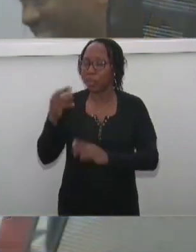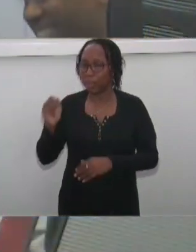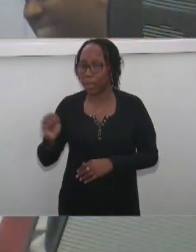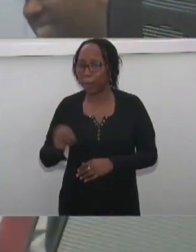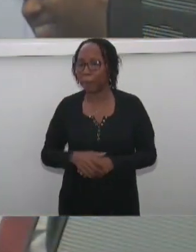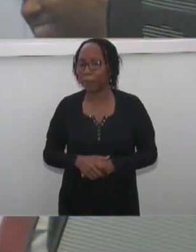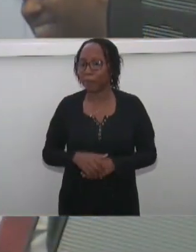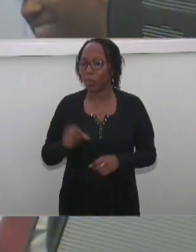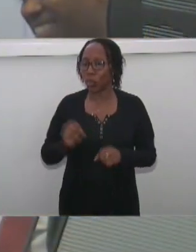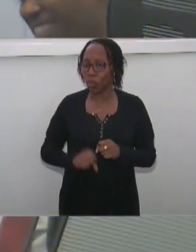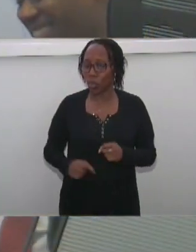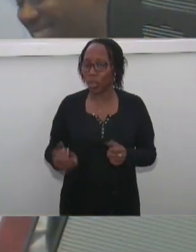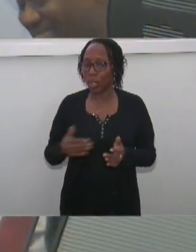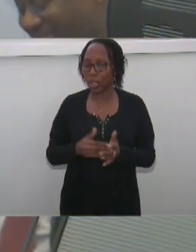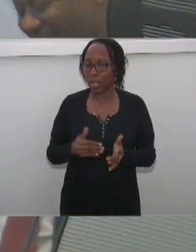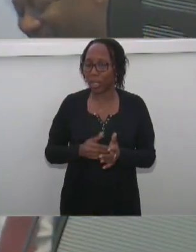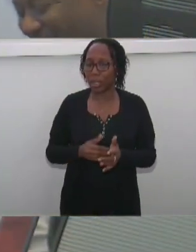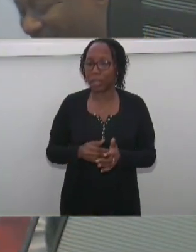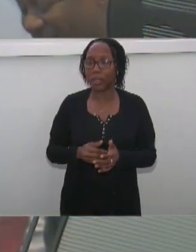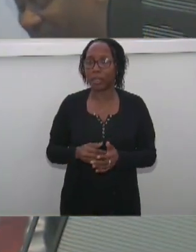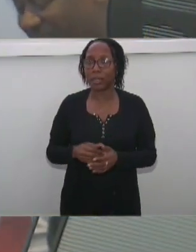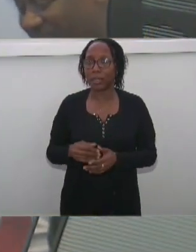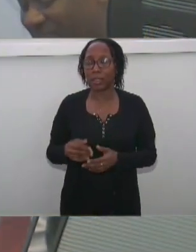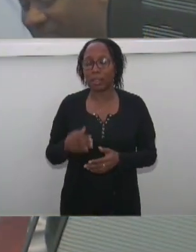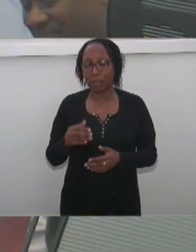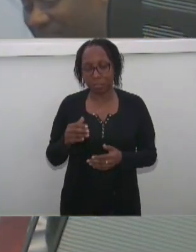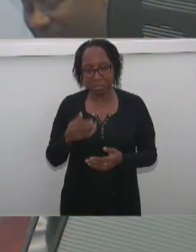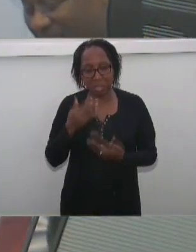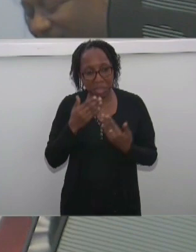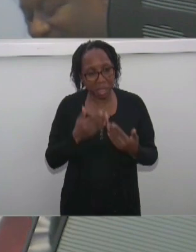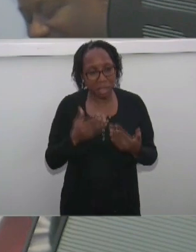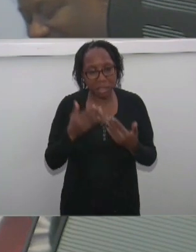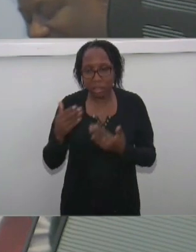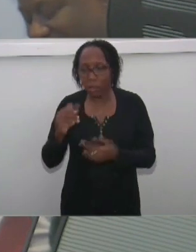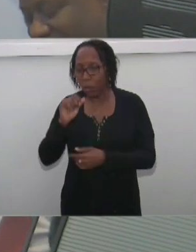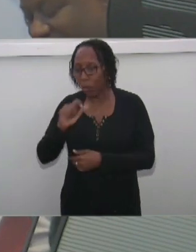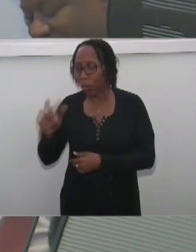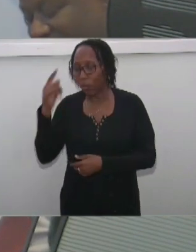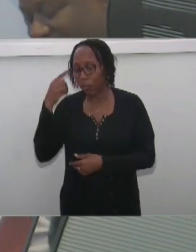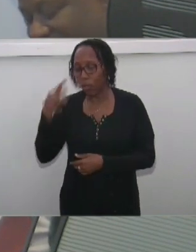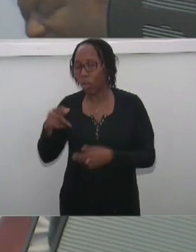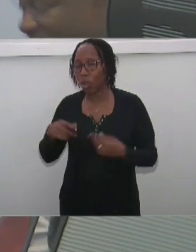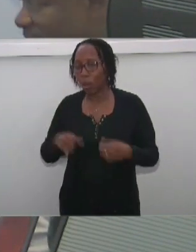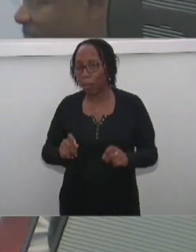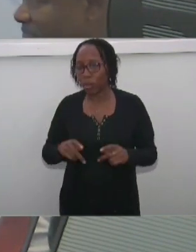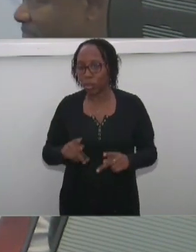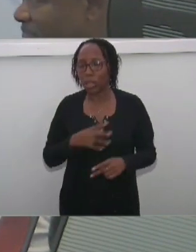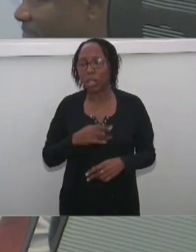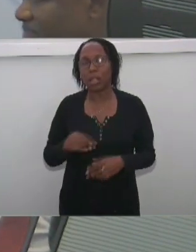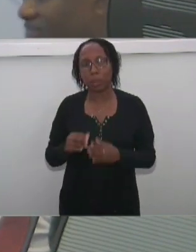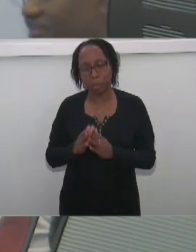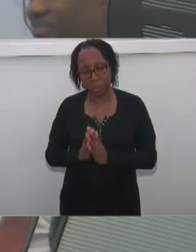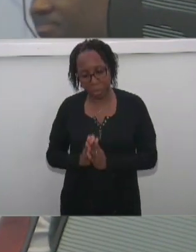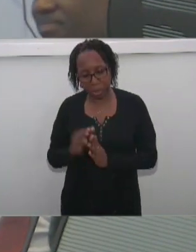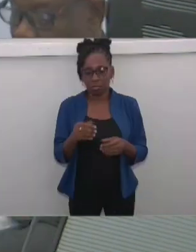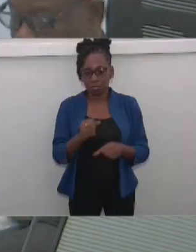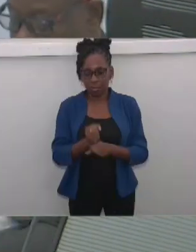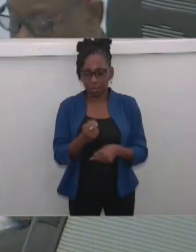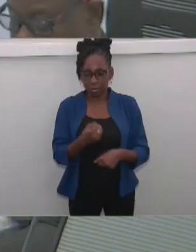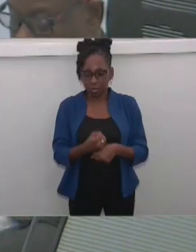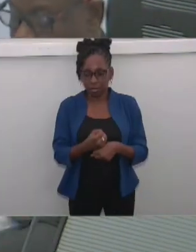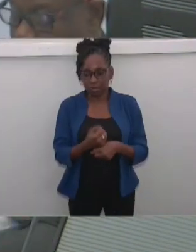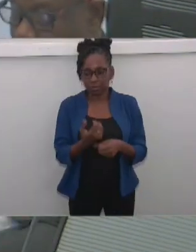for 2023 and beyond. Following the June 23rd general election, all diplomats in missions